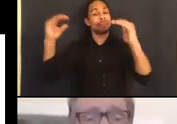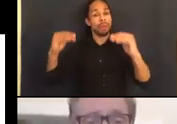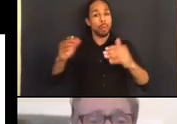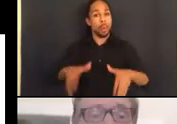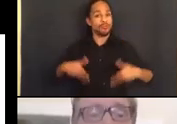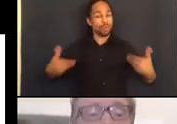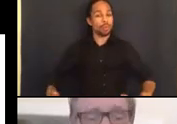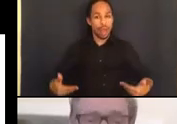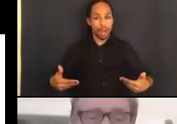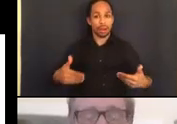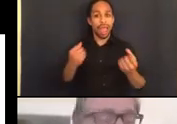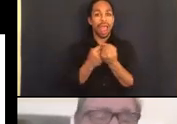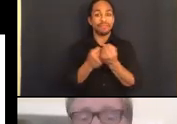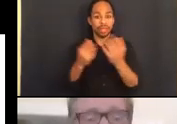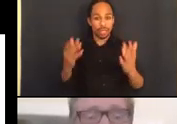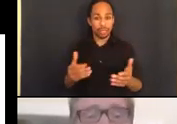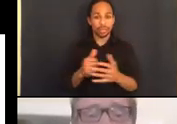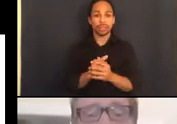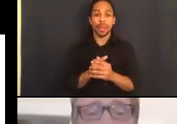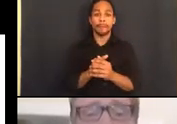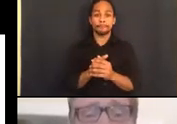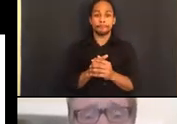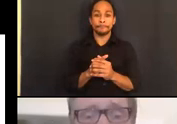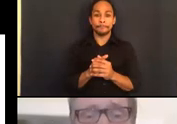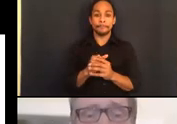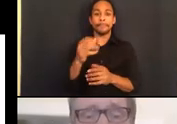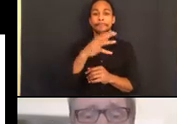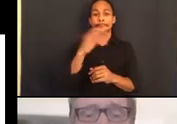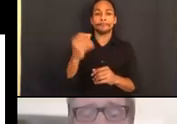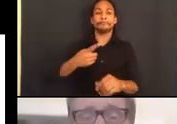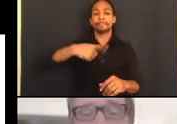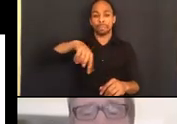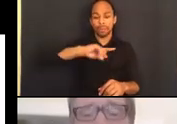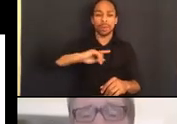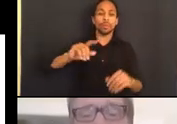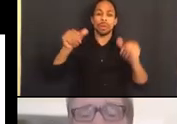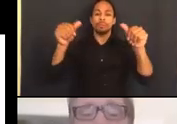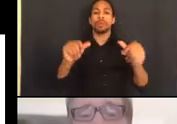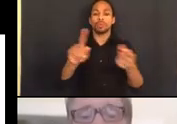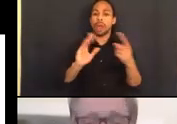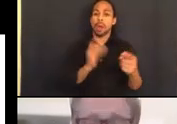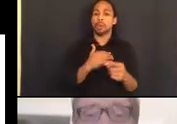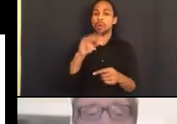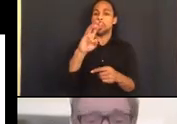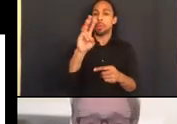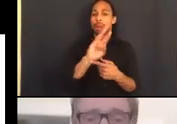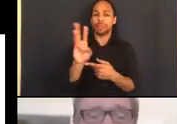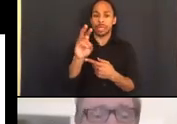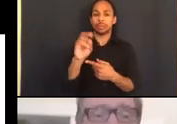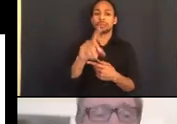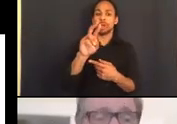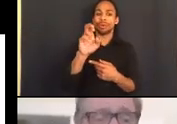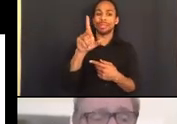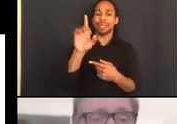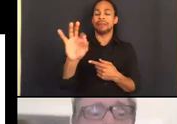and ASL. The transcript is being cleaned up right now, and we hope to post it to our website, dredf.org, either later